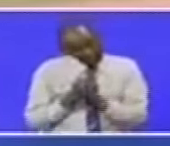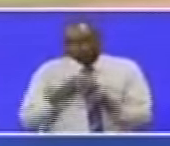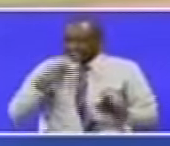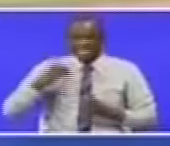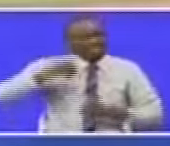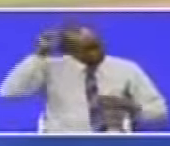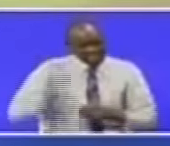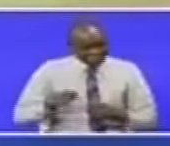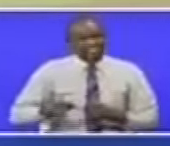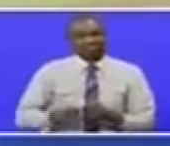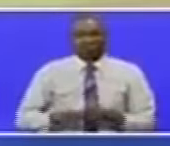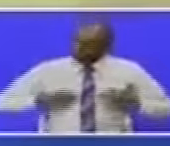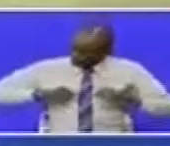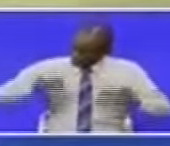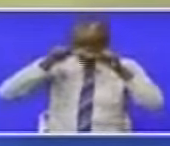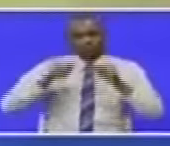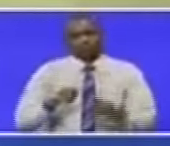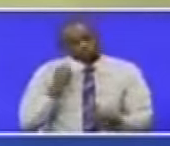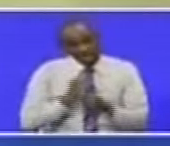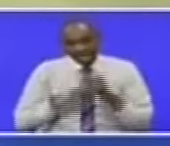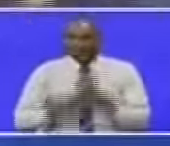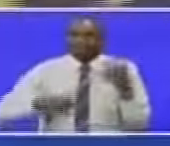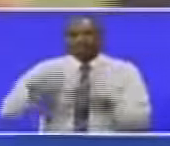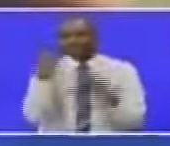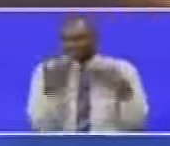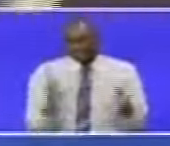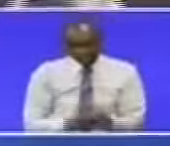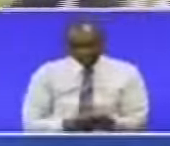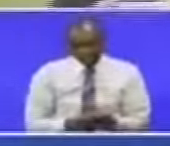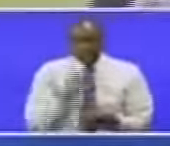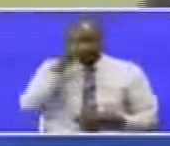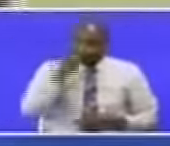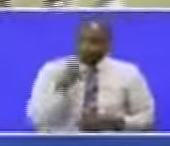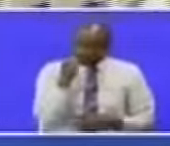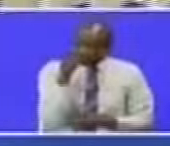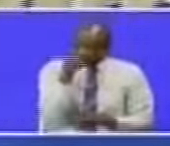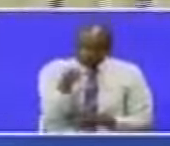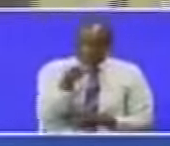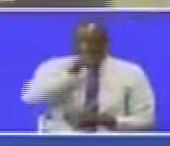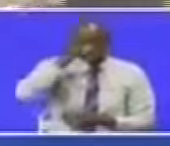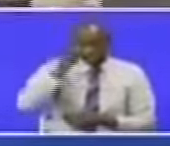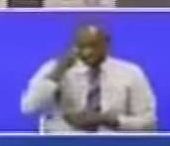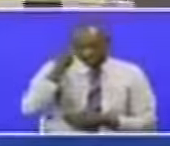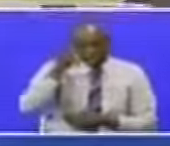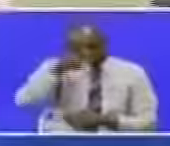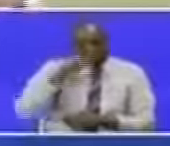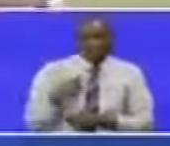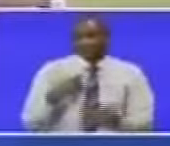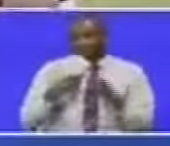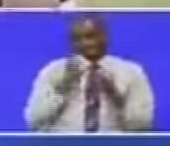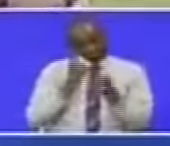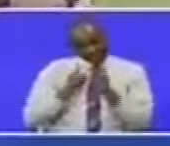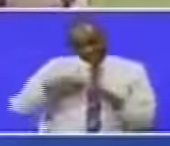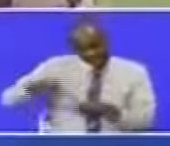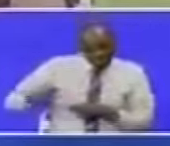nikasema acha ning'ang'ane ndio nikaweza kushinda. In the 1500 meter race, James Magut was a step ahead of his opponents as he